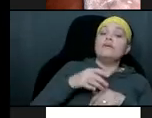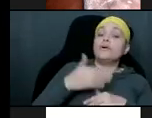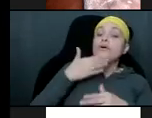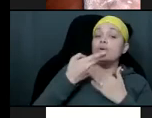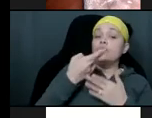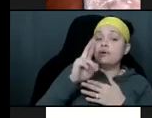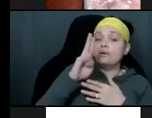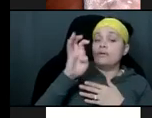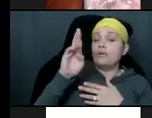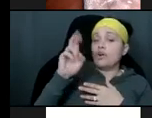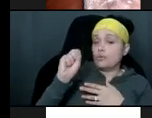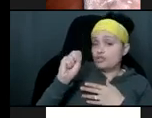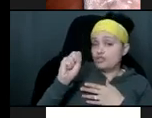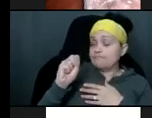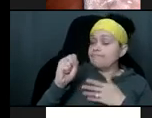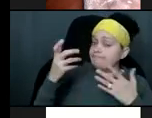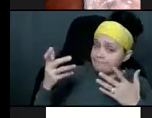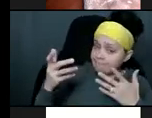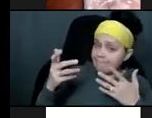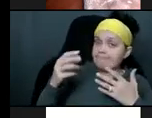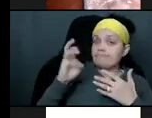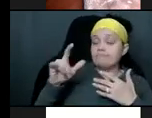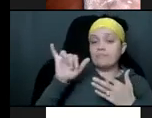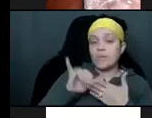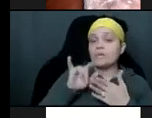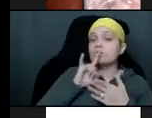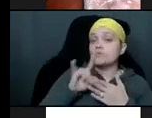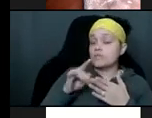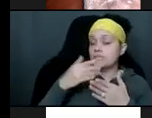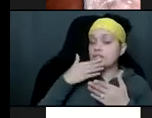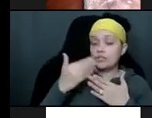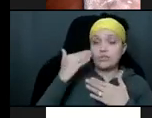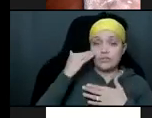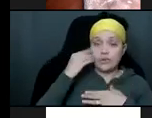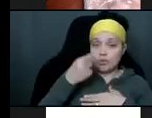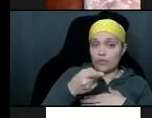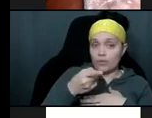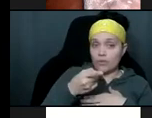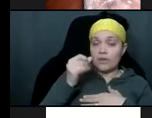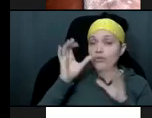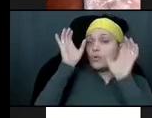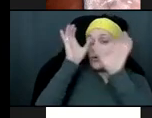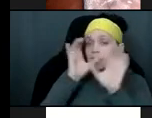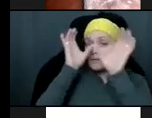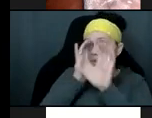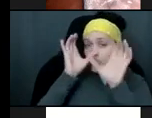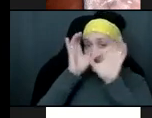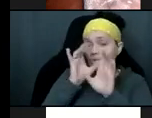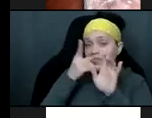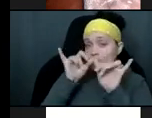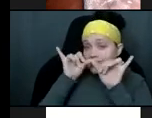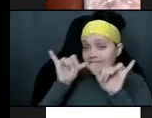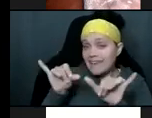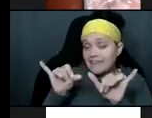harbors. Well, that's really useful. If you're exploring, if you're settling, if